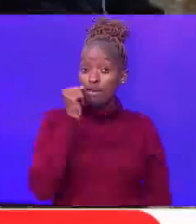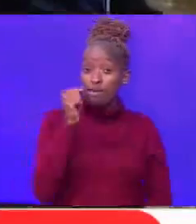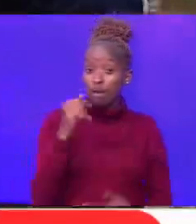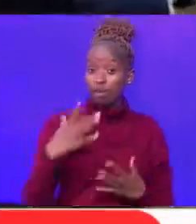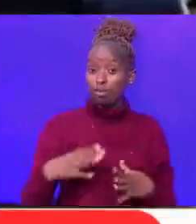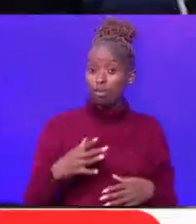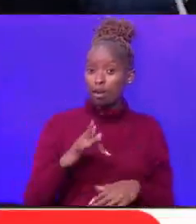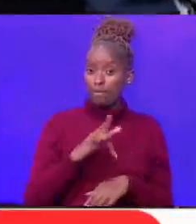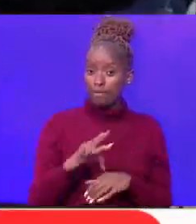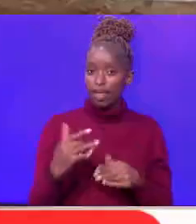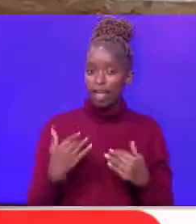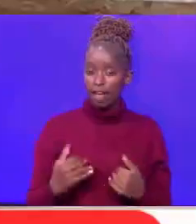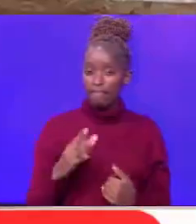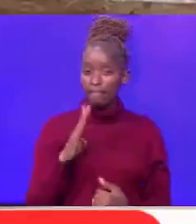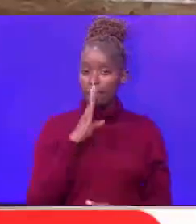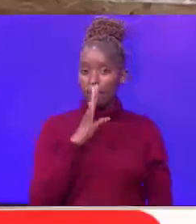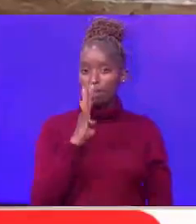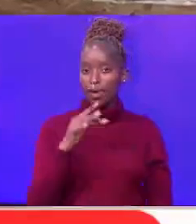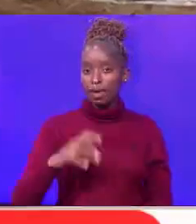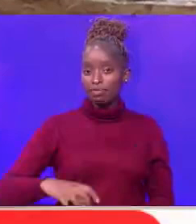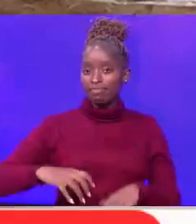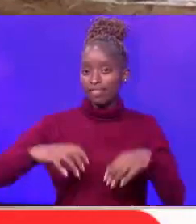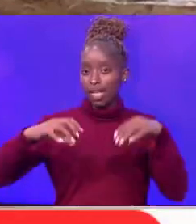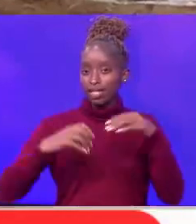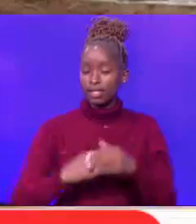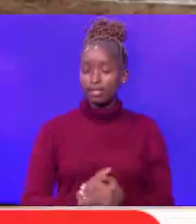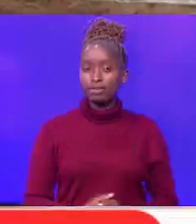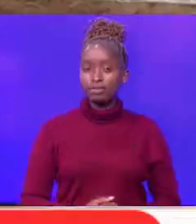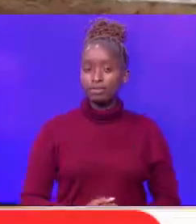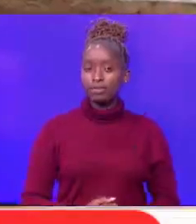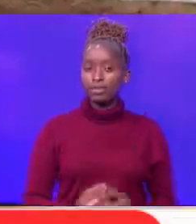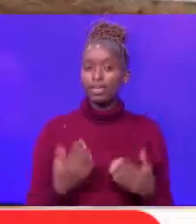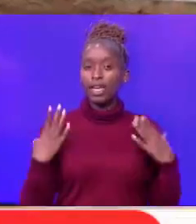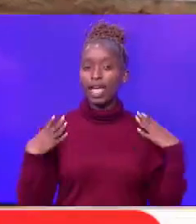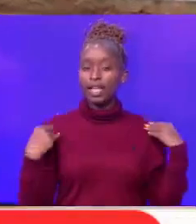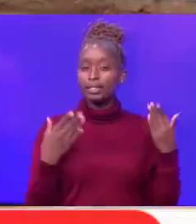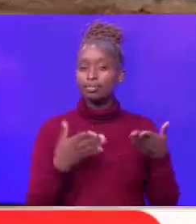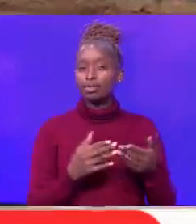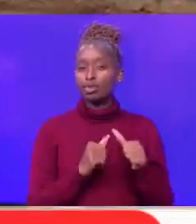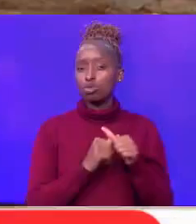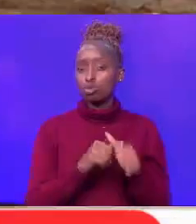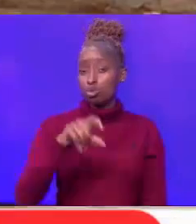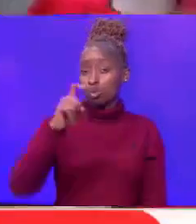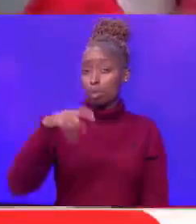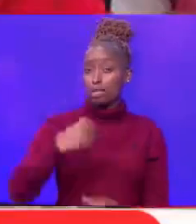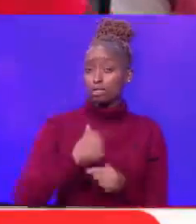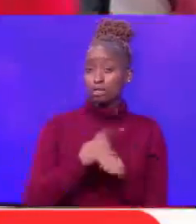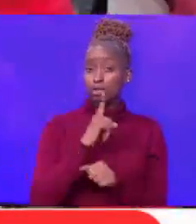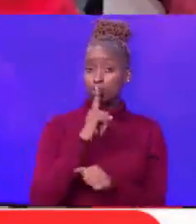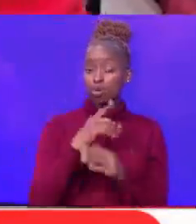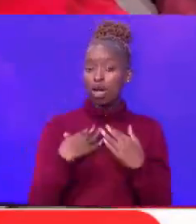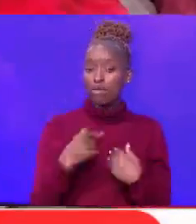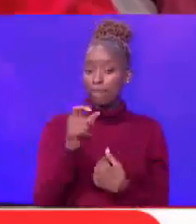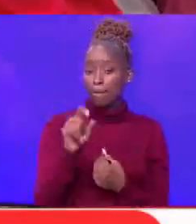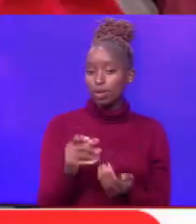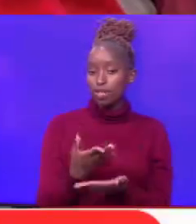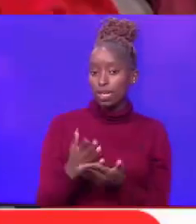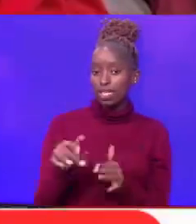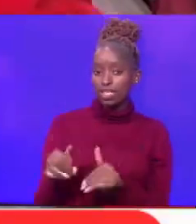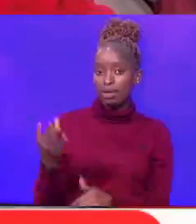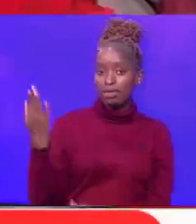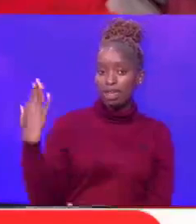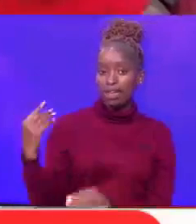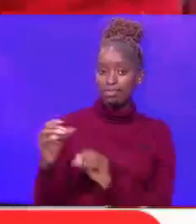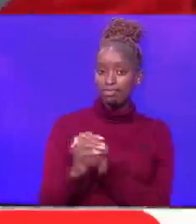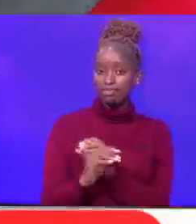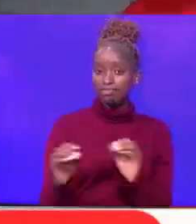been affected by the floods. The exercise will continue, especially ensuring that no one is left behind, who will be at